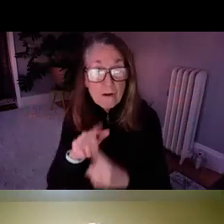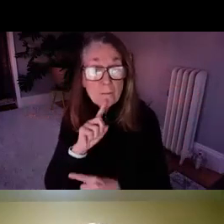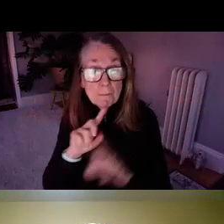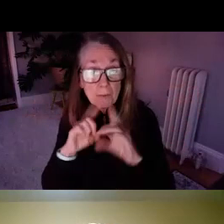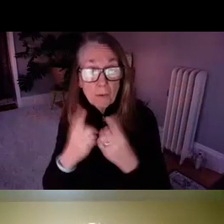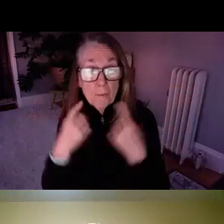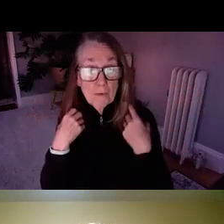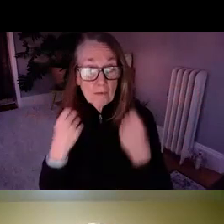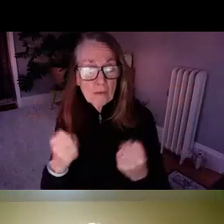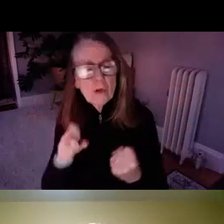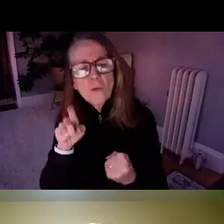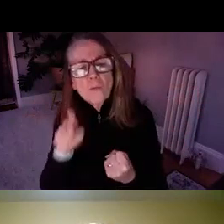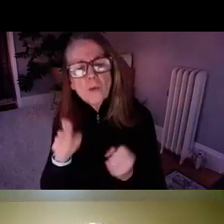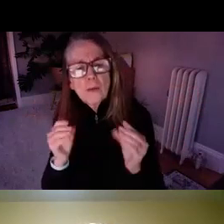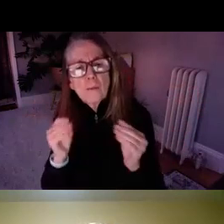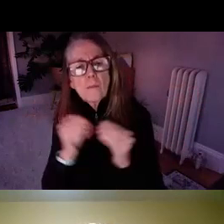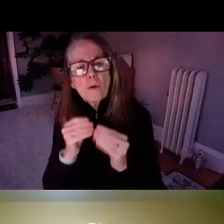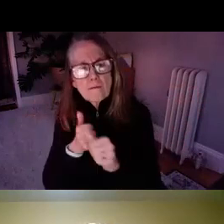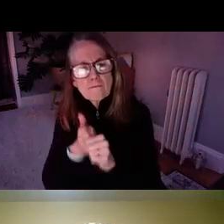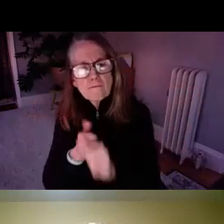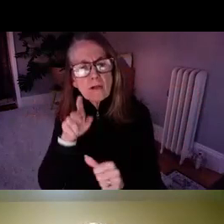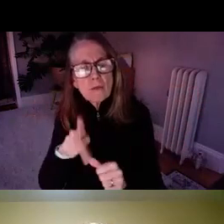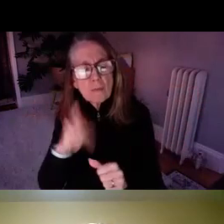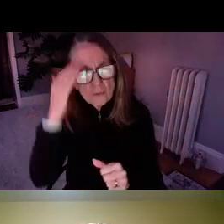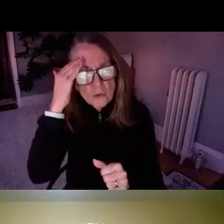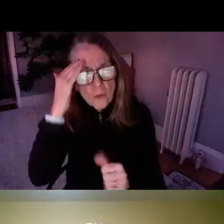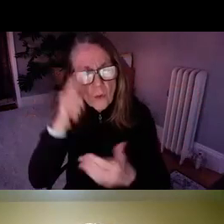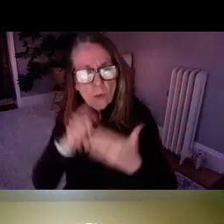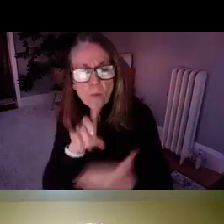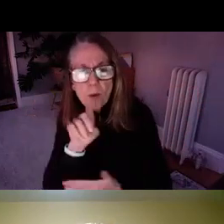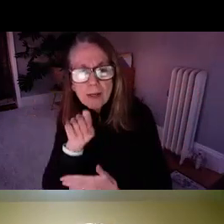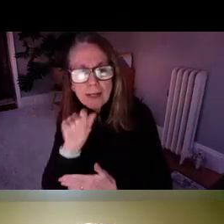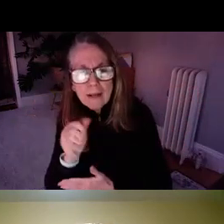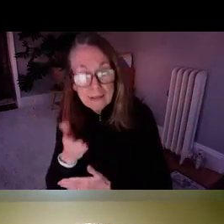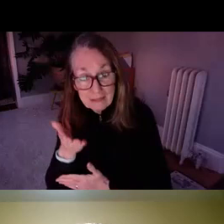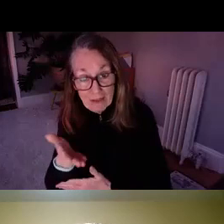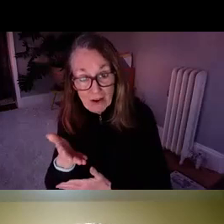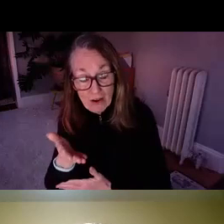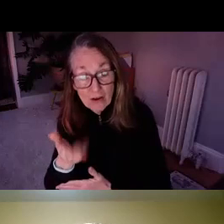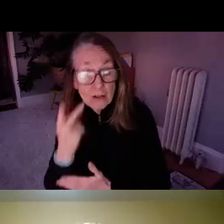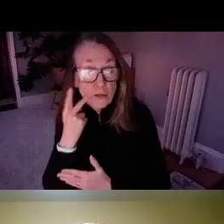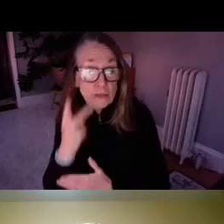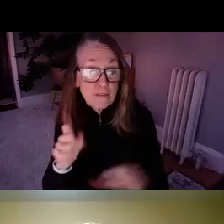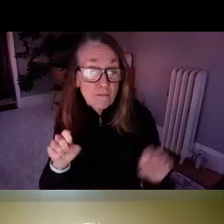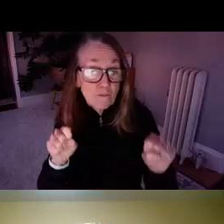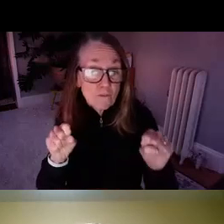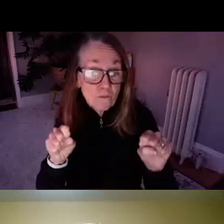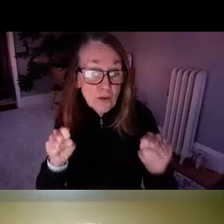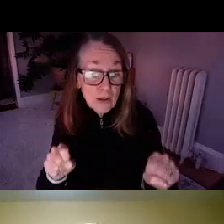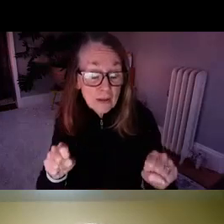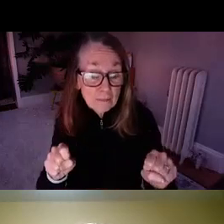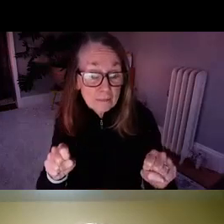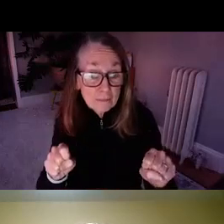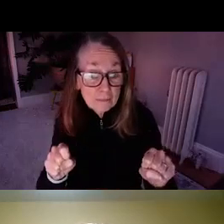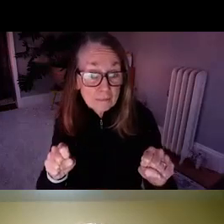I think we need a little bit more follow-up to know what data exists there to see if we would be able to help